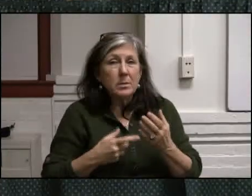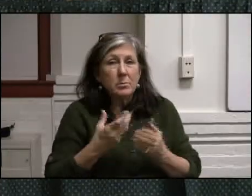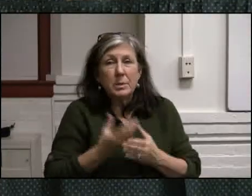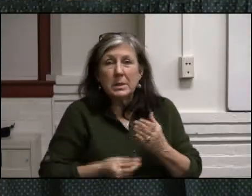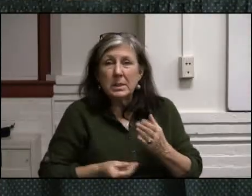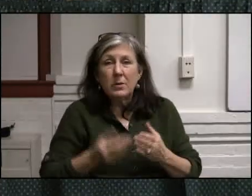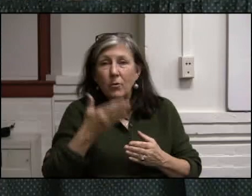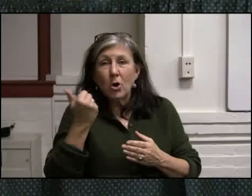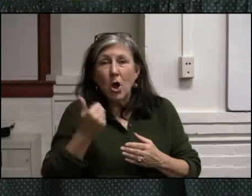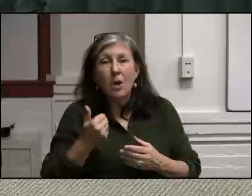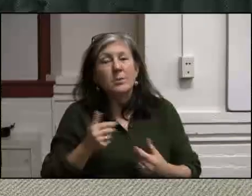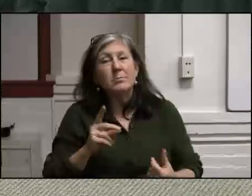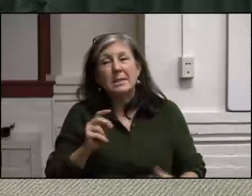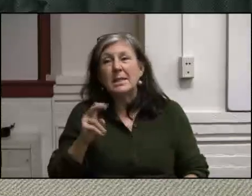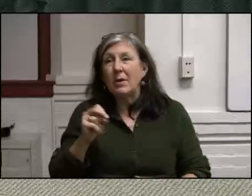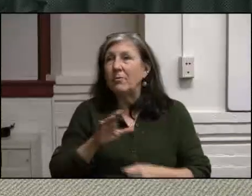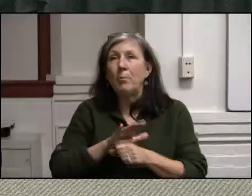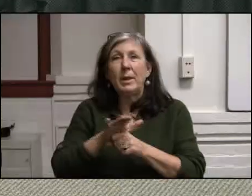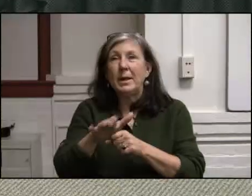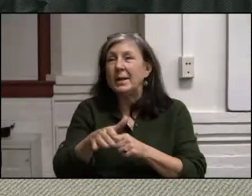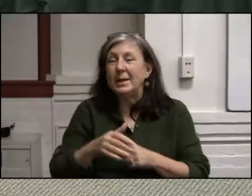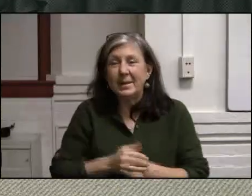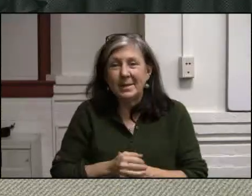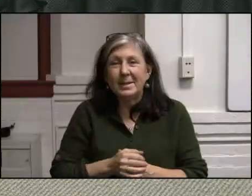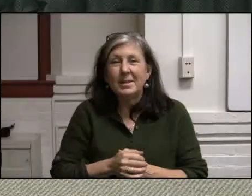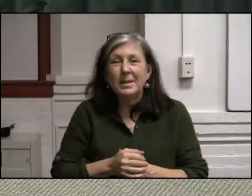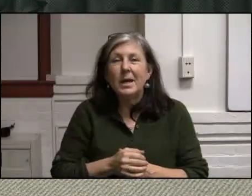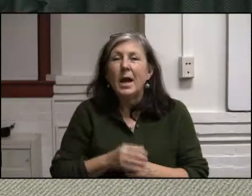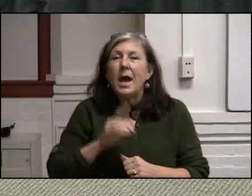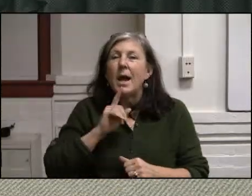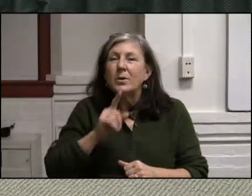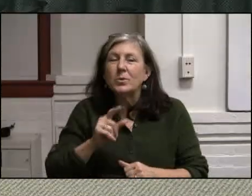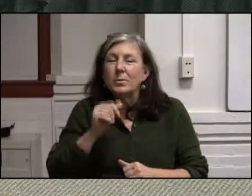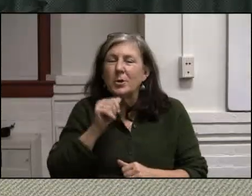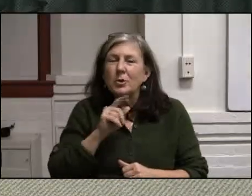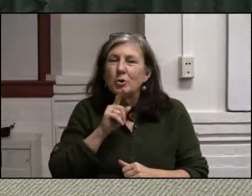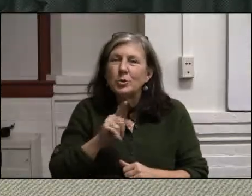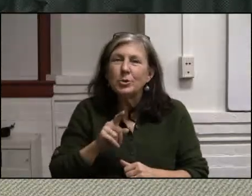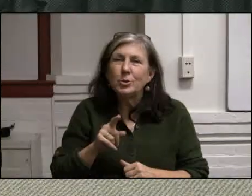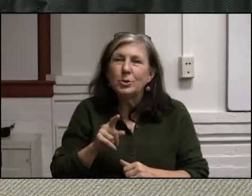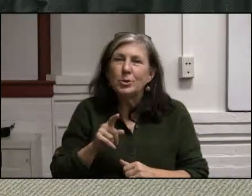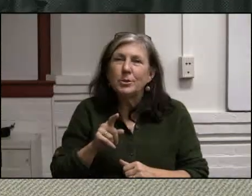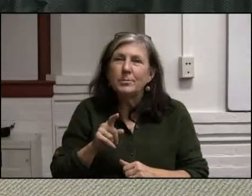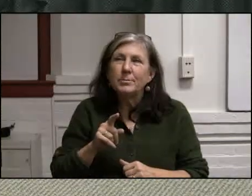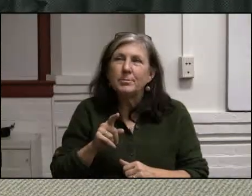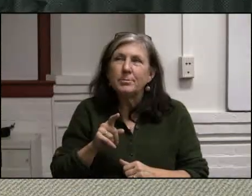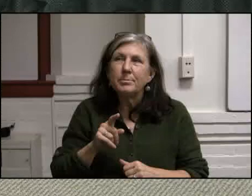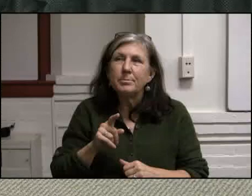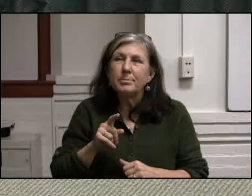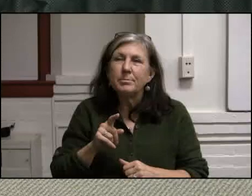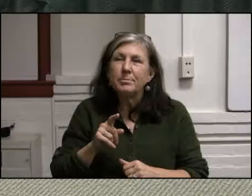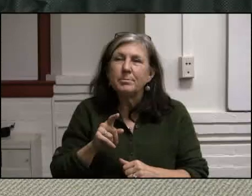I think this is plenty. Actually, I'm not sure what,